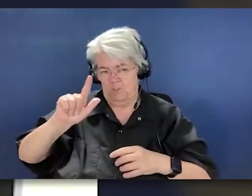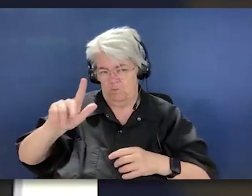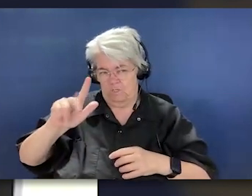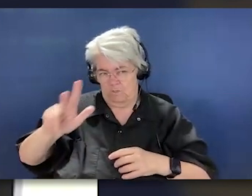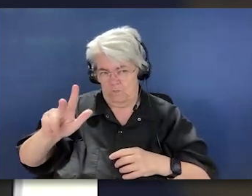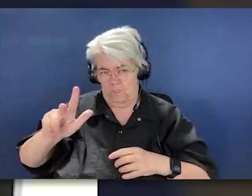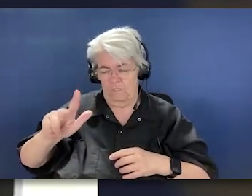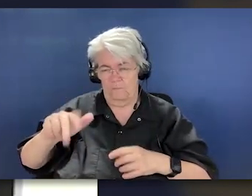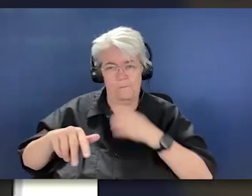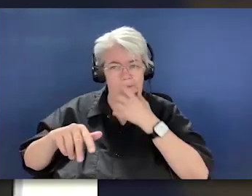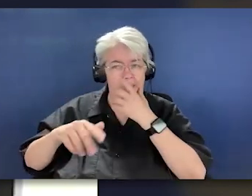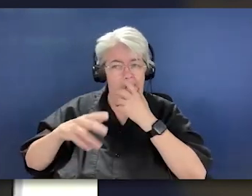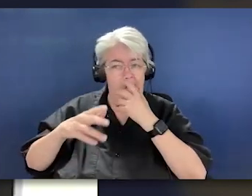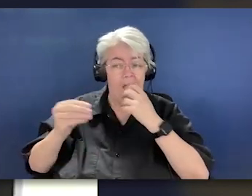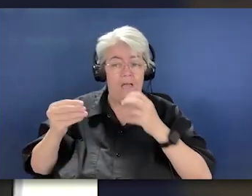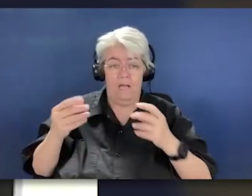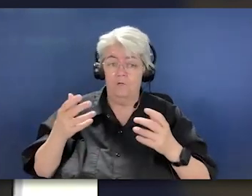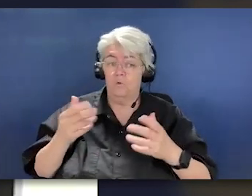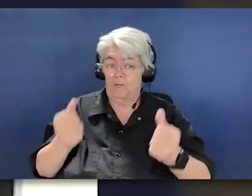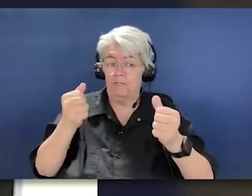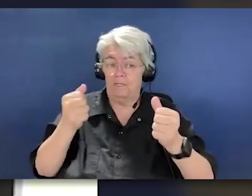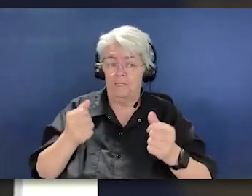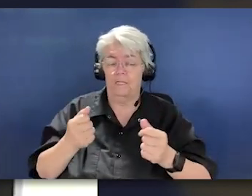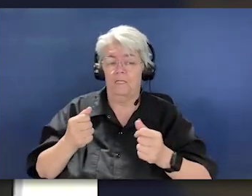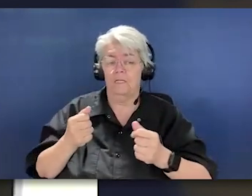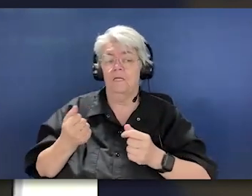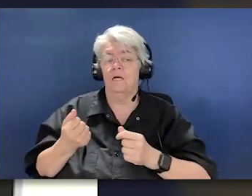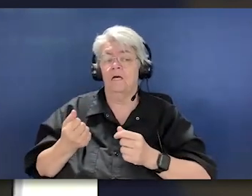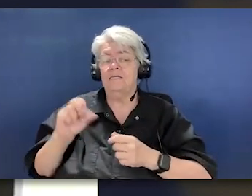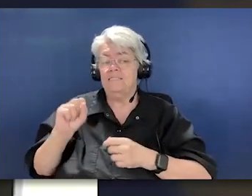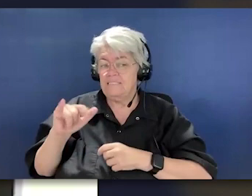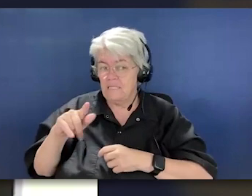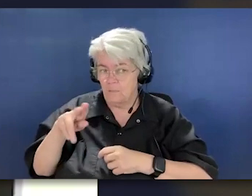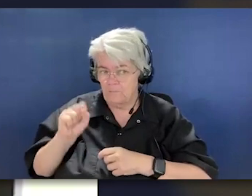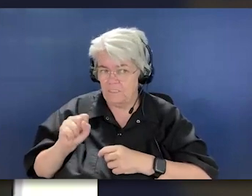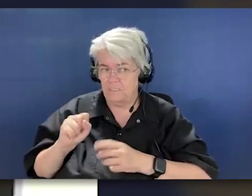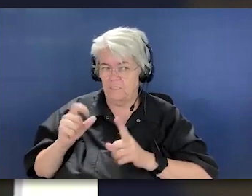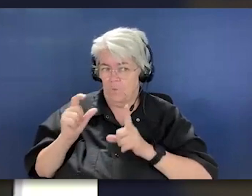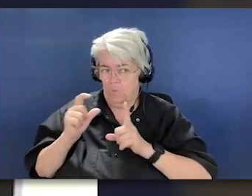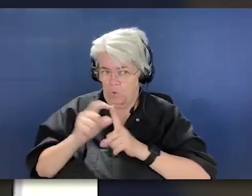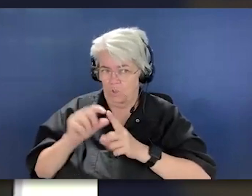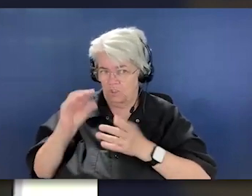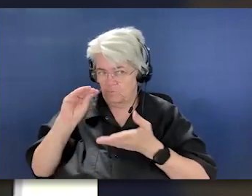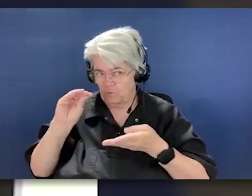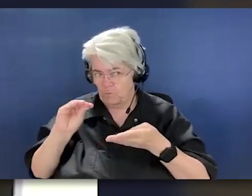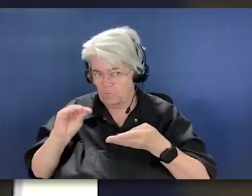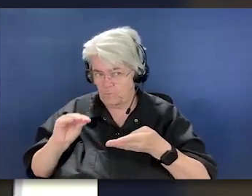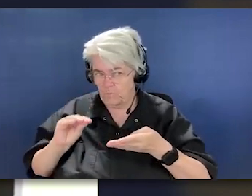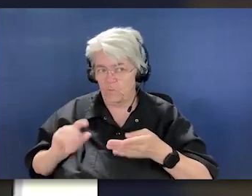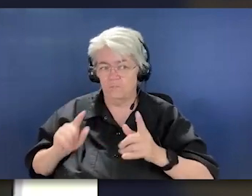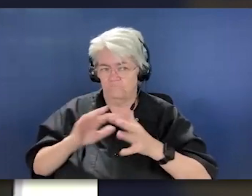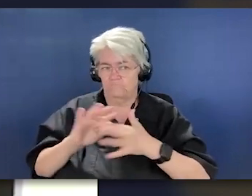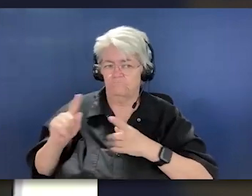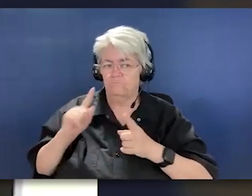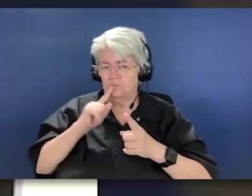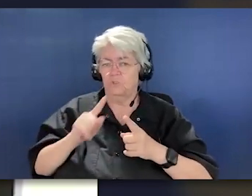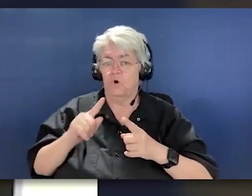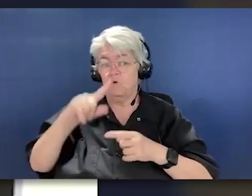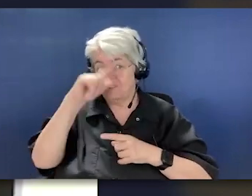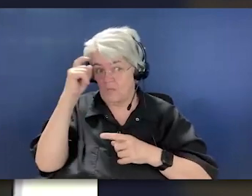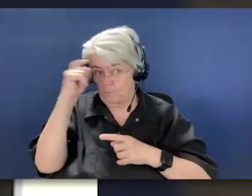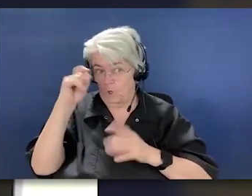was quickly followed by a set of syllabus language in time for courses in summer courses